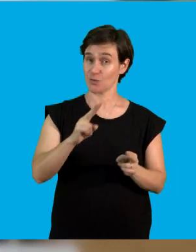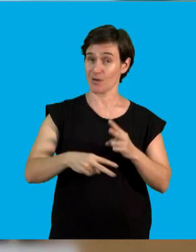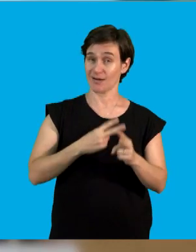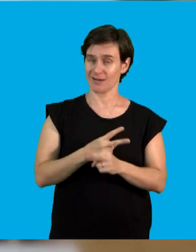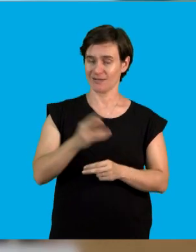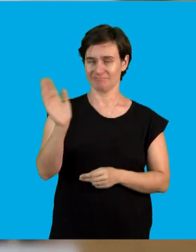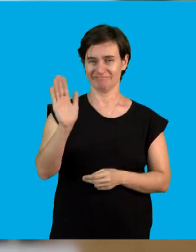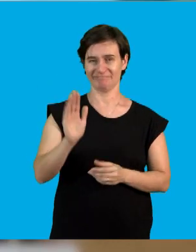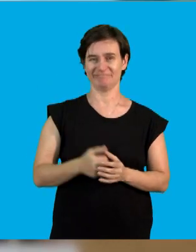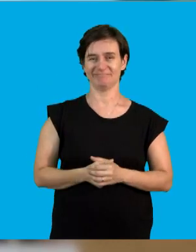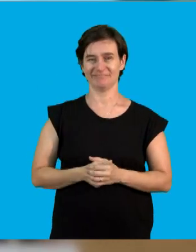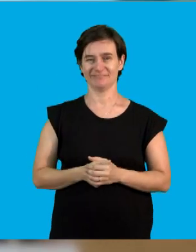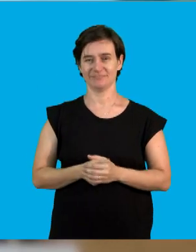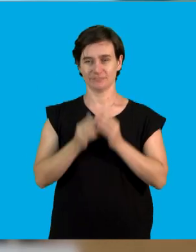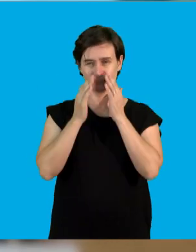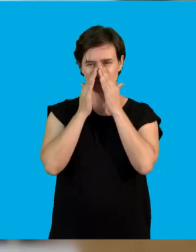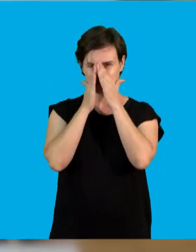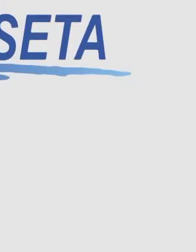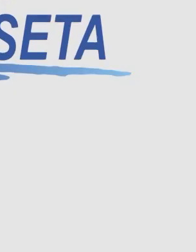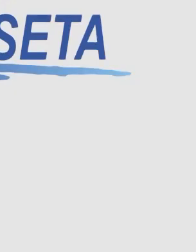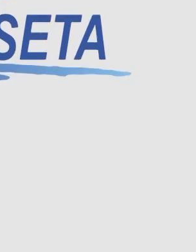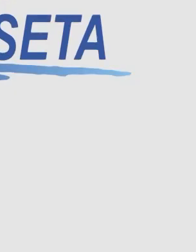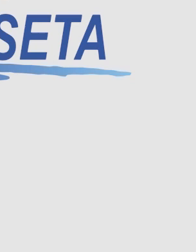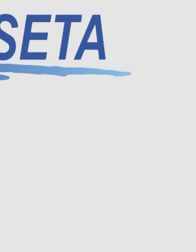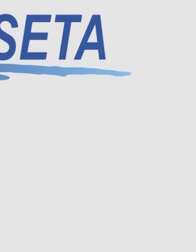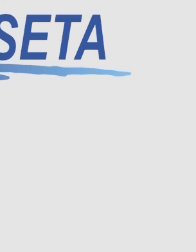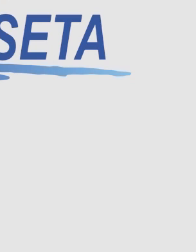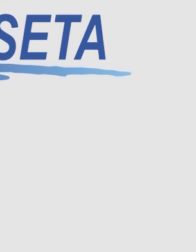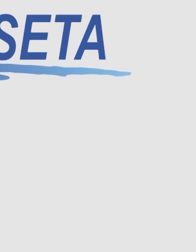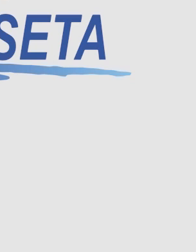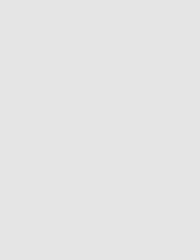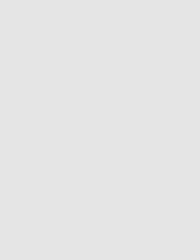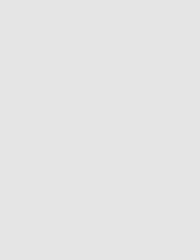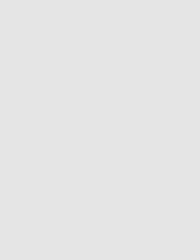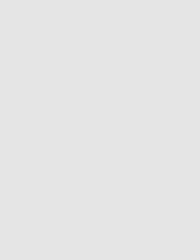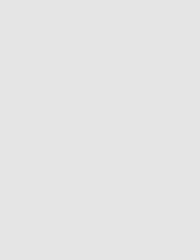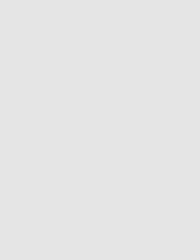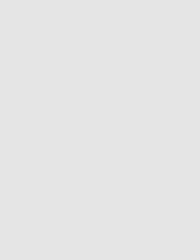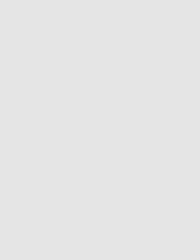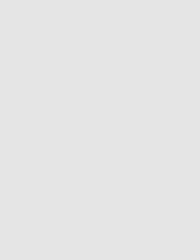again. Goodbye.